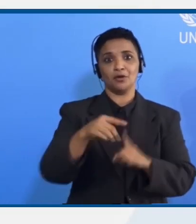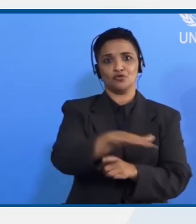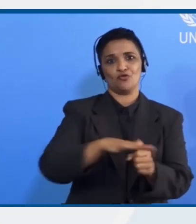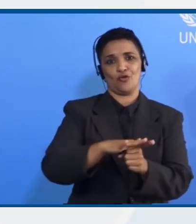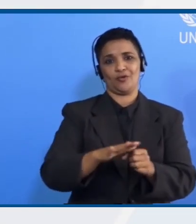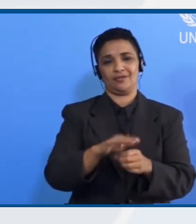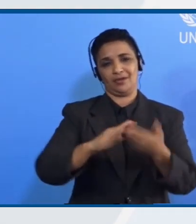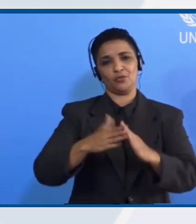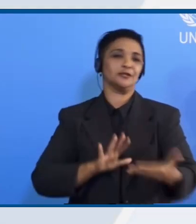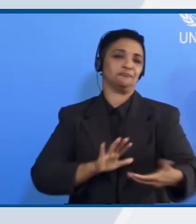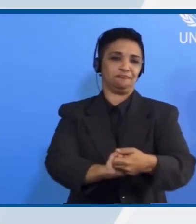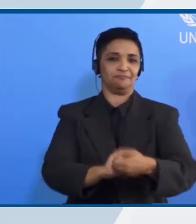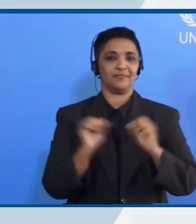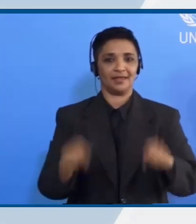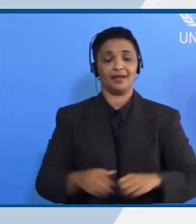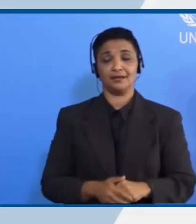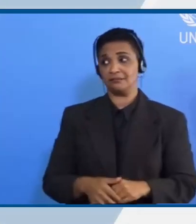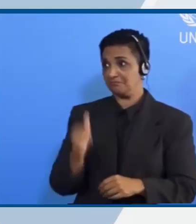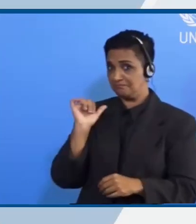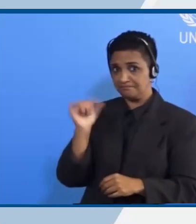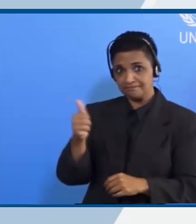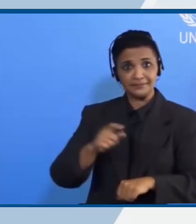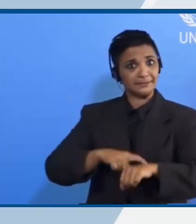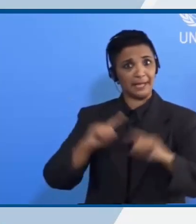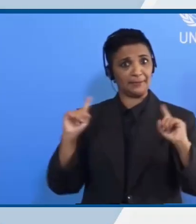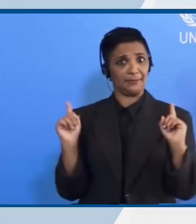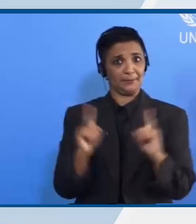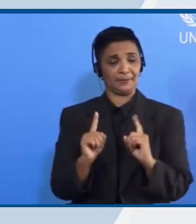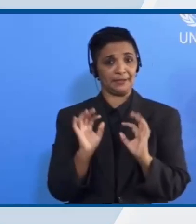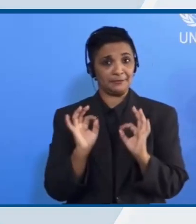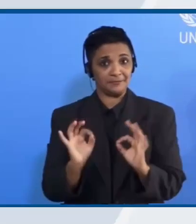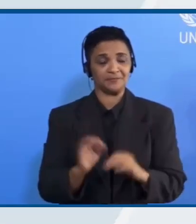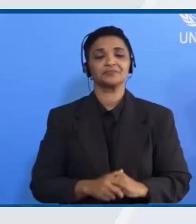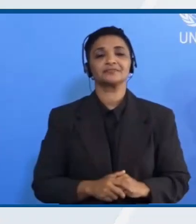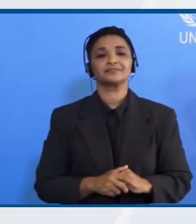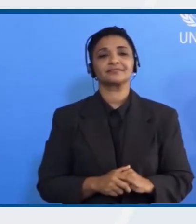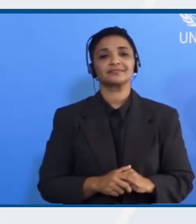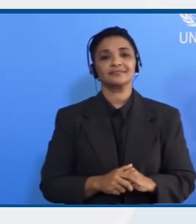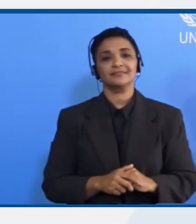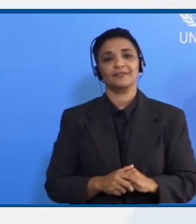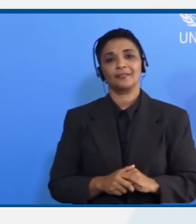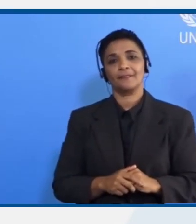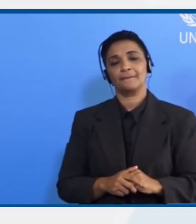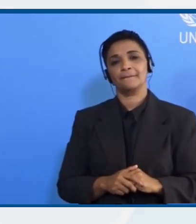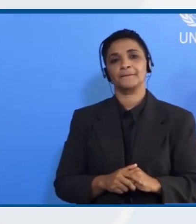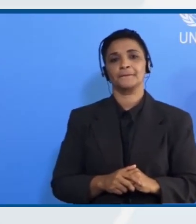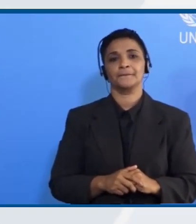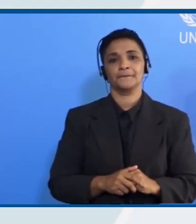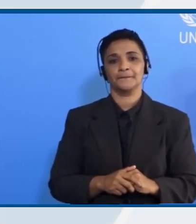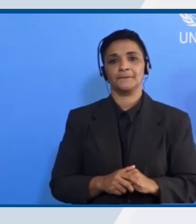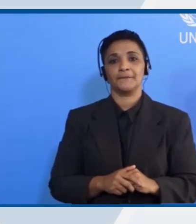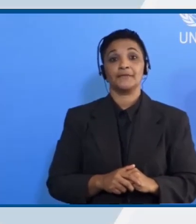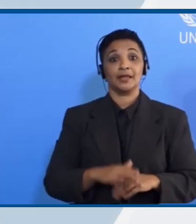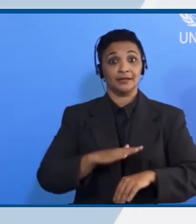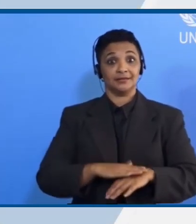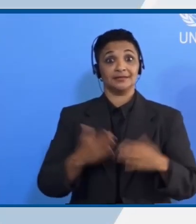Thank you so much. Well, you've done excellently well in timekeeping, in content and timekeeping, both things. So we are